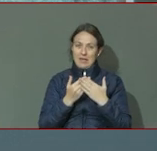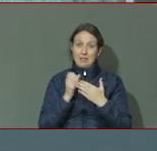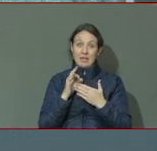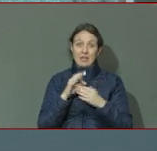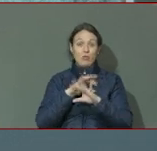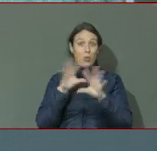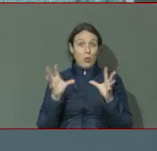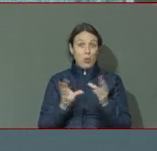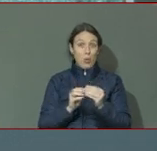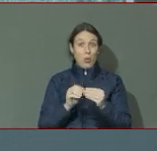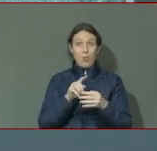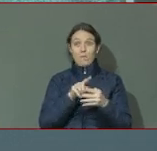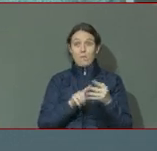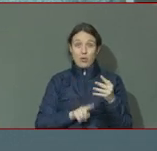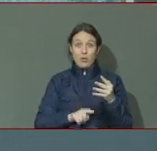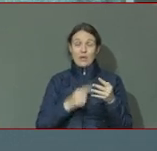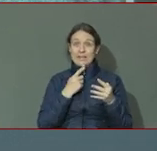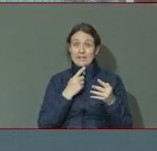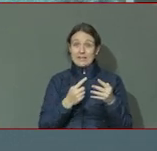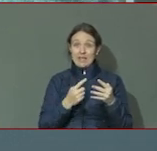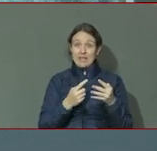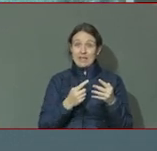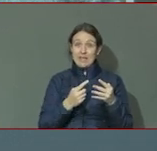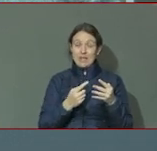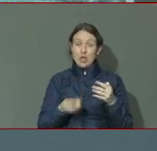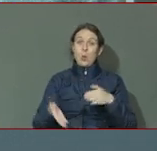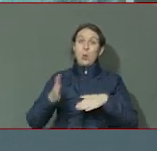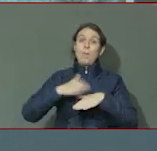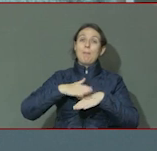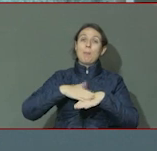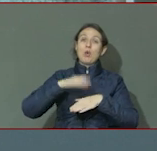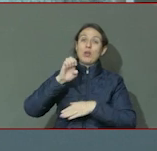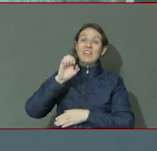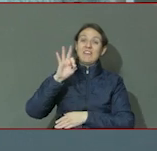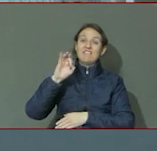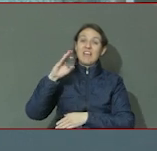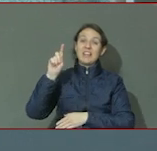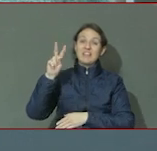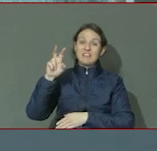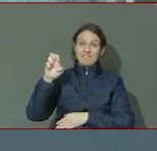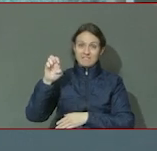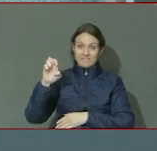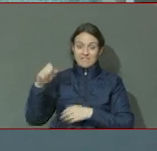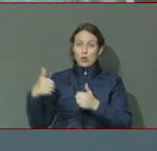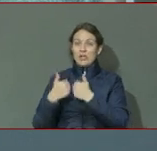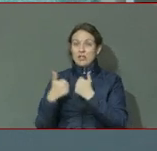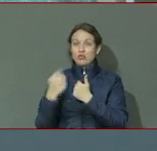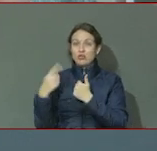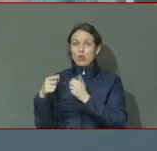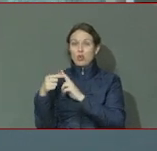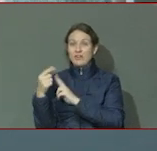4 of them, they say more effective collisions per unit of time. The